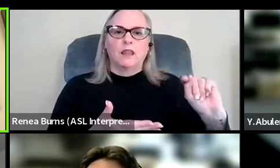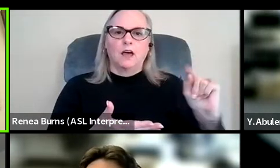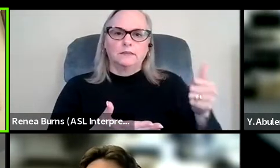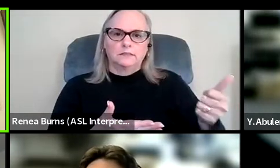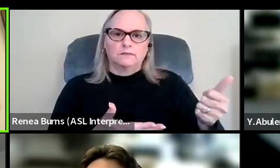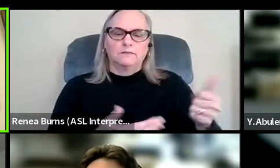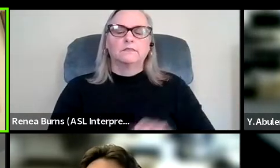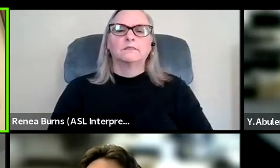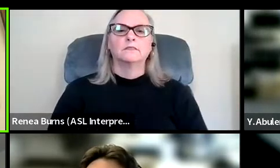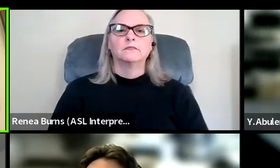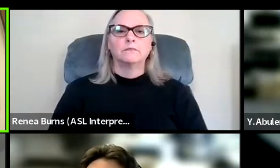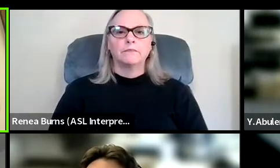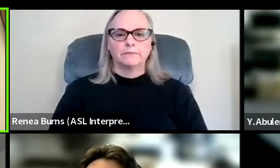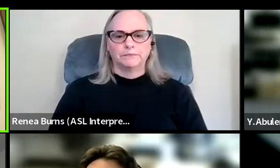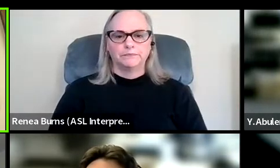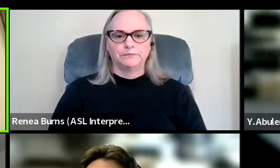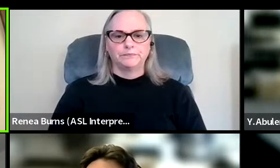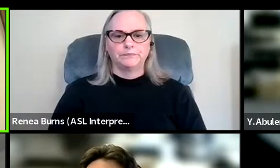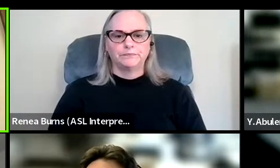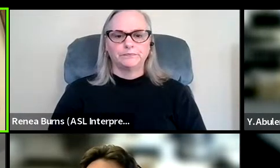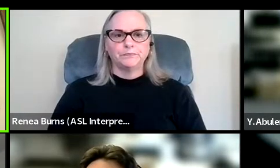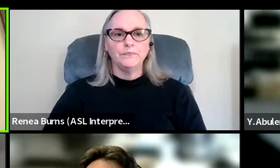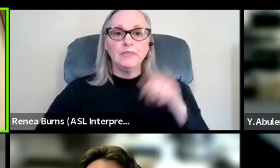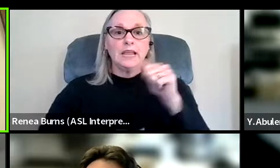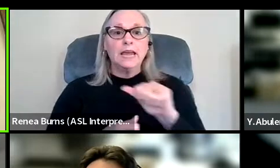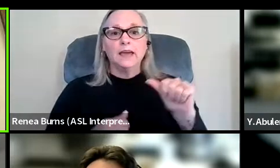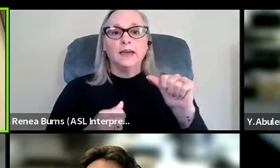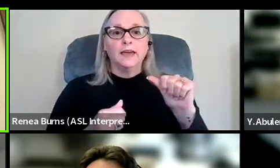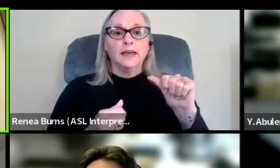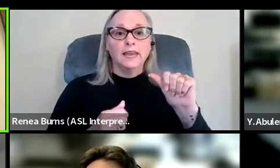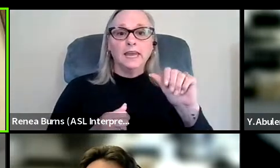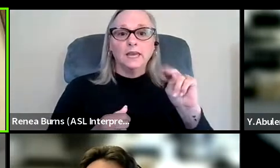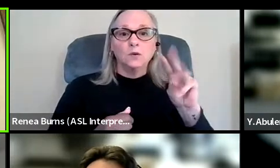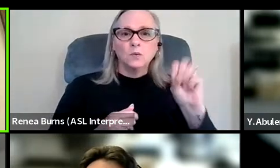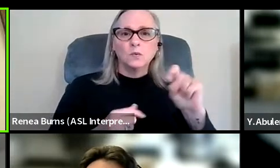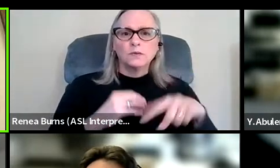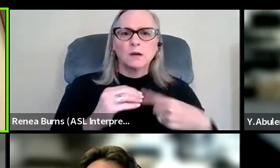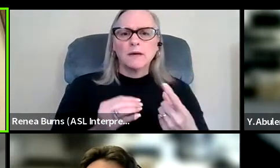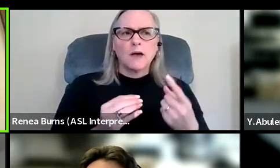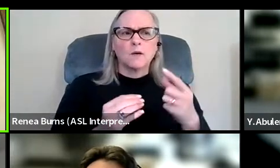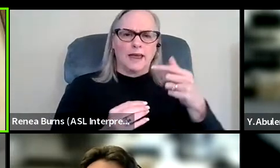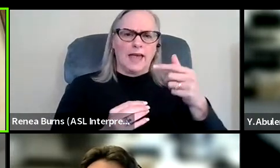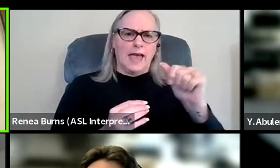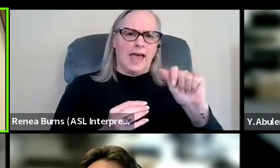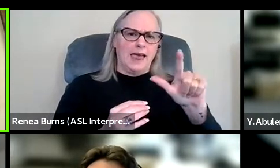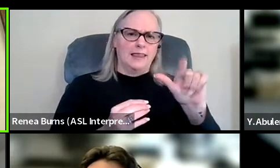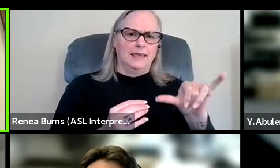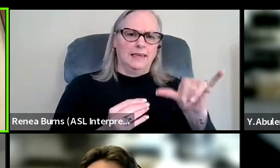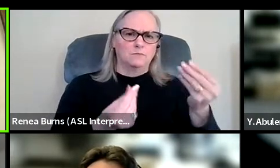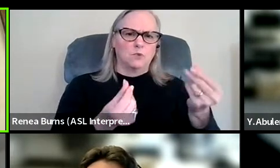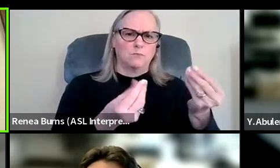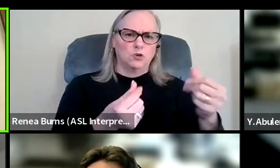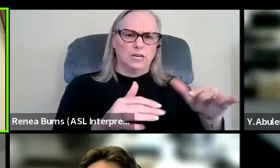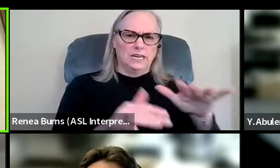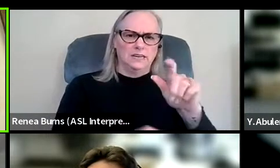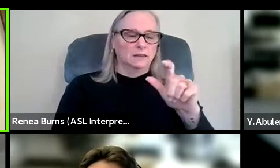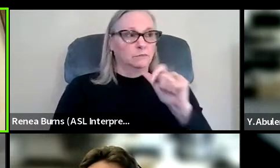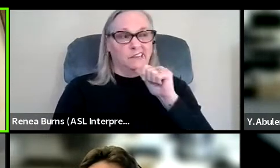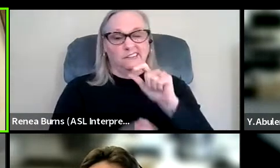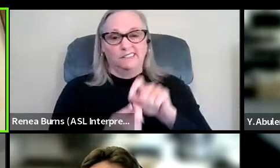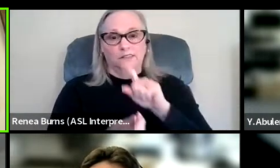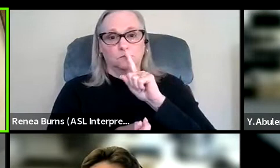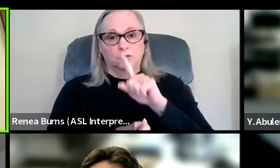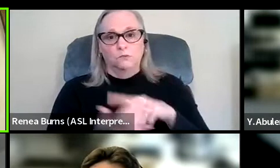And there's a question about any news on the alley property, and I'm not sure exactly what that refers to, but there's a little